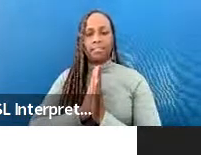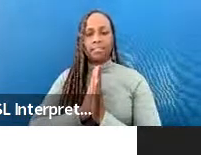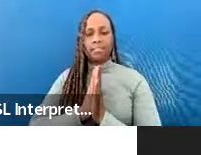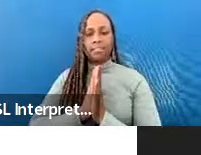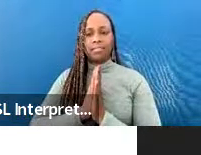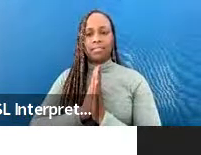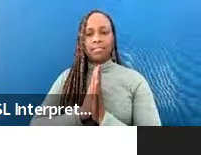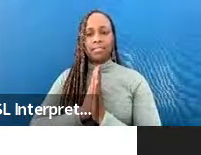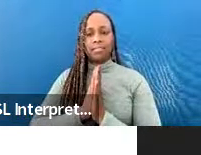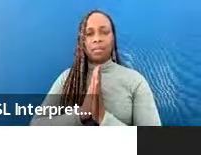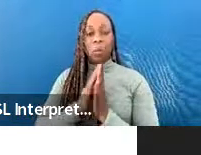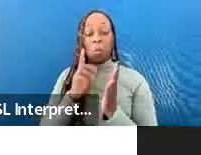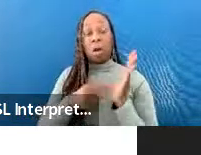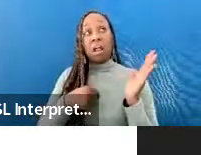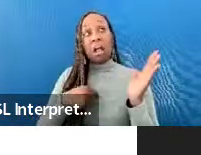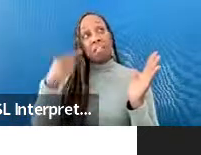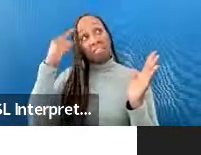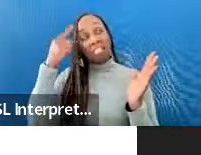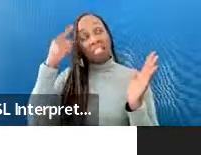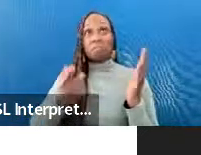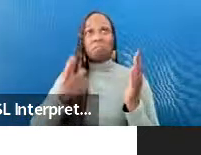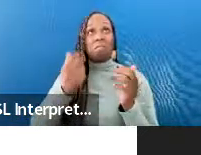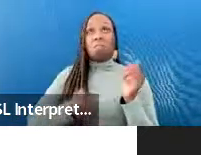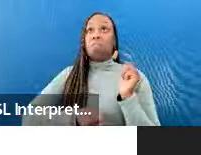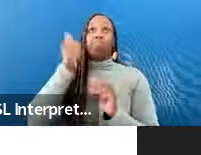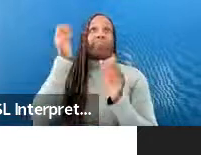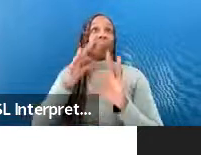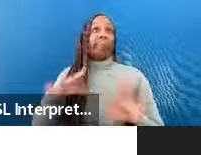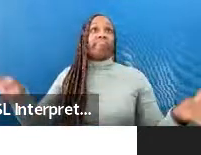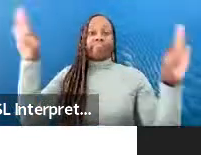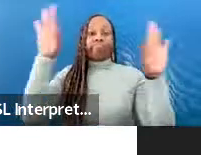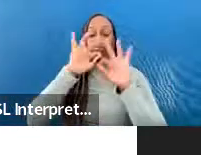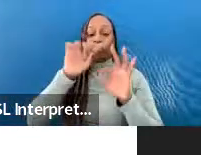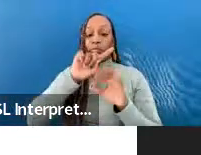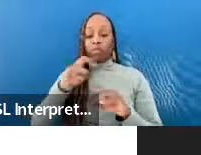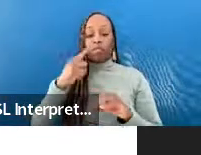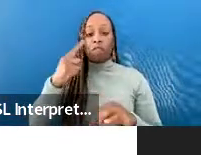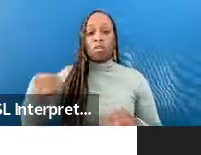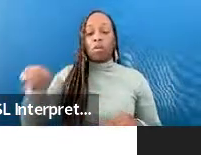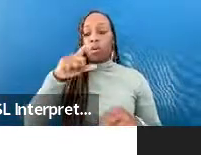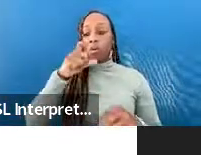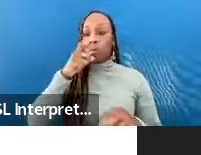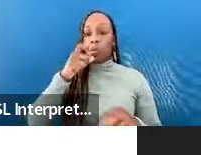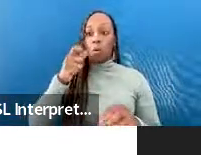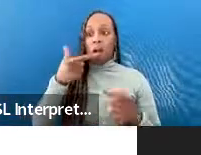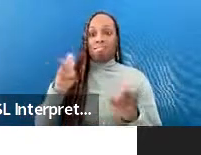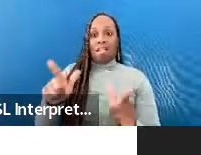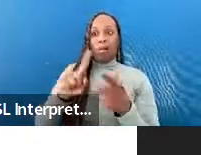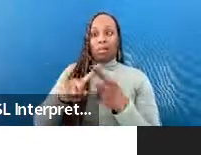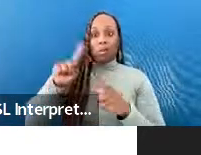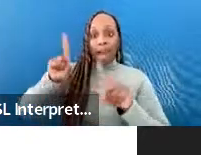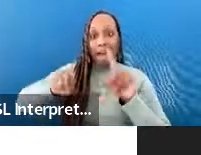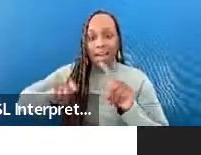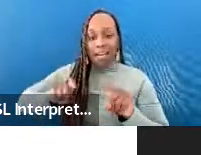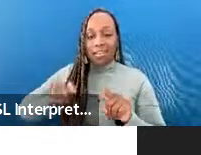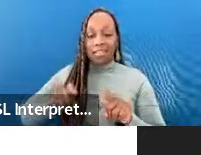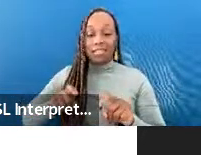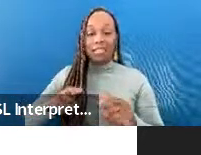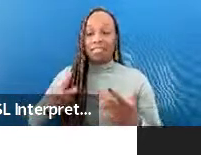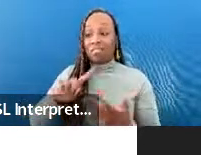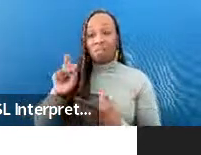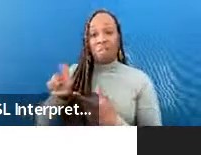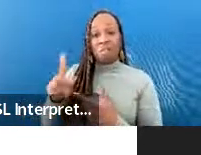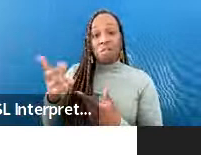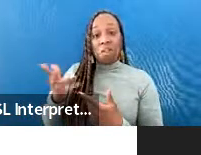what I think is one of the most important questions for those of us who are privileged enough to ask questions, and that is, you